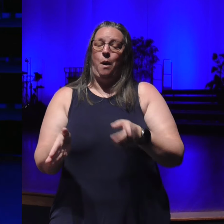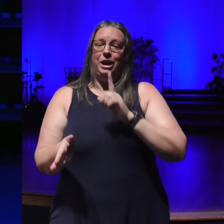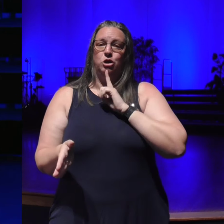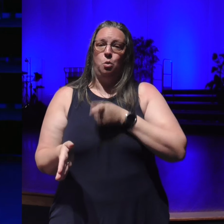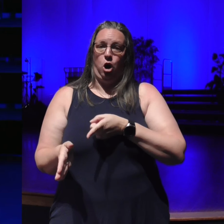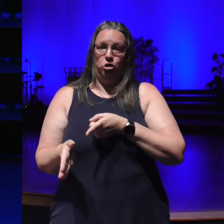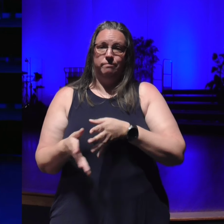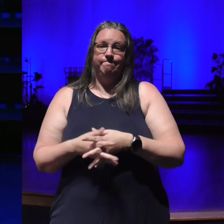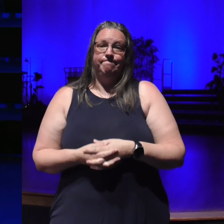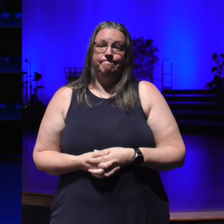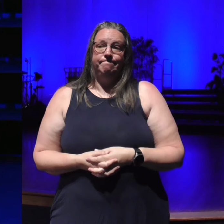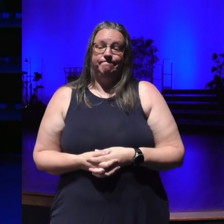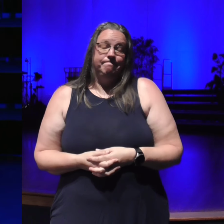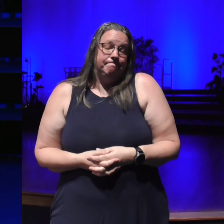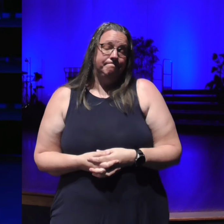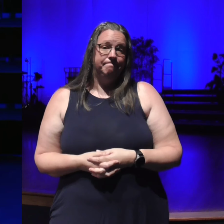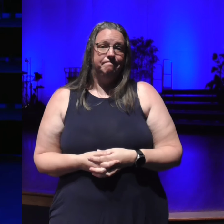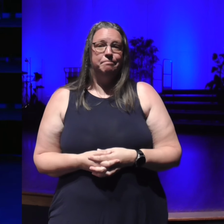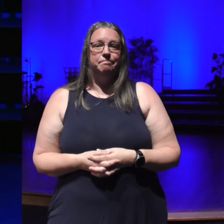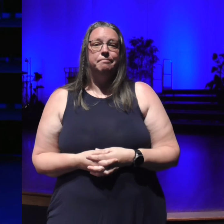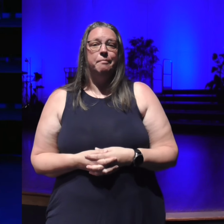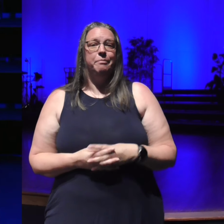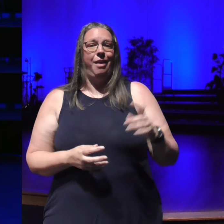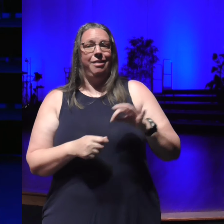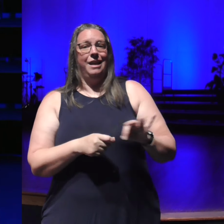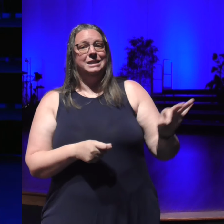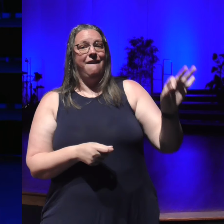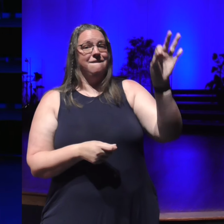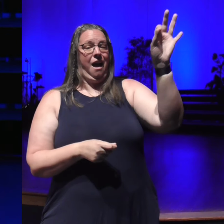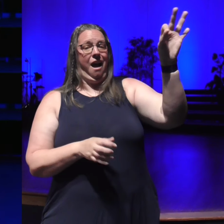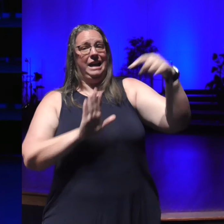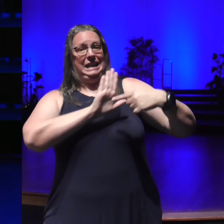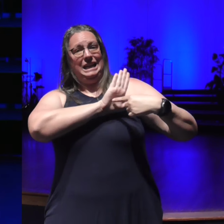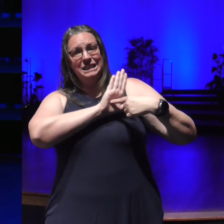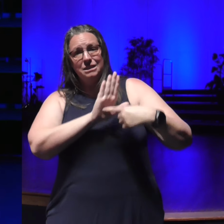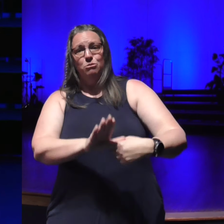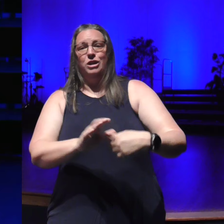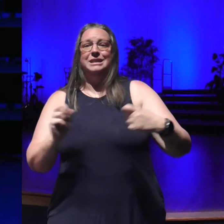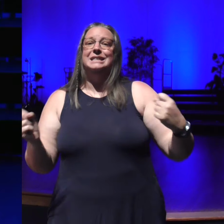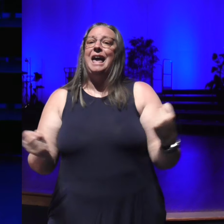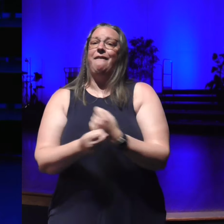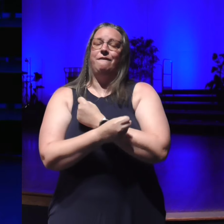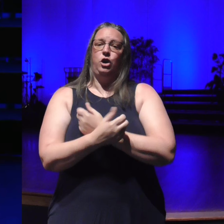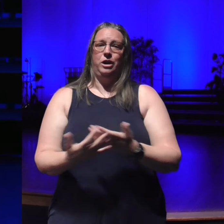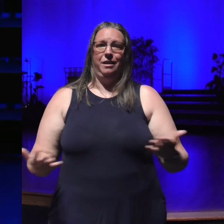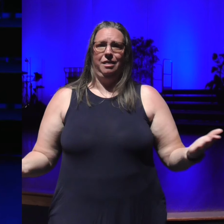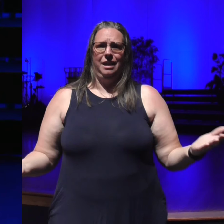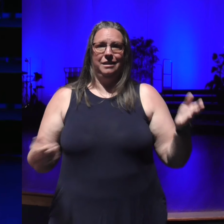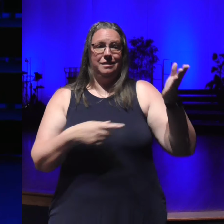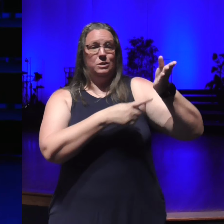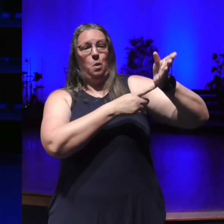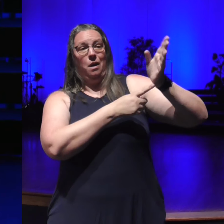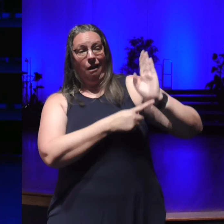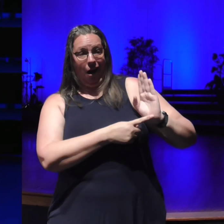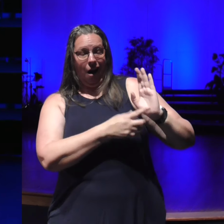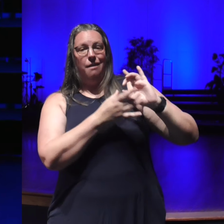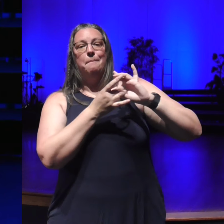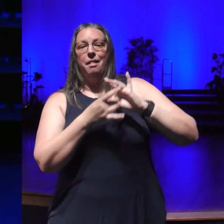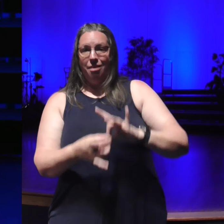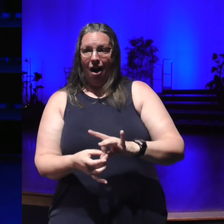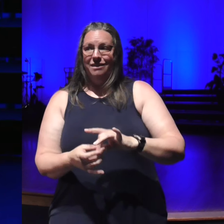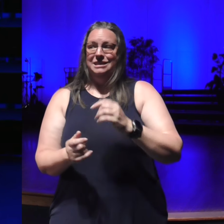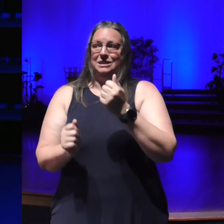are. The divine expresses through everything. God belongs to